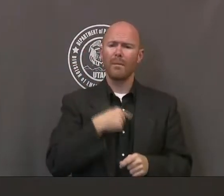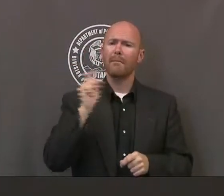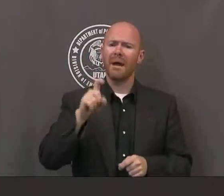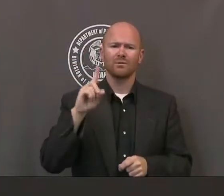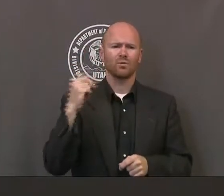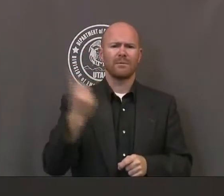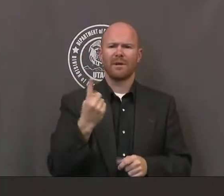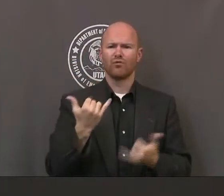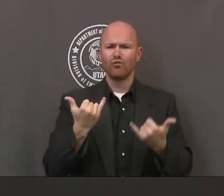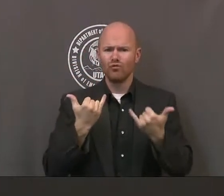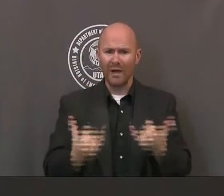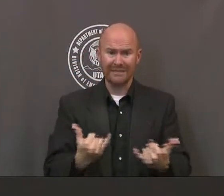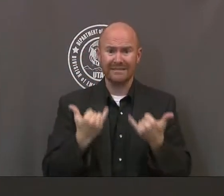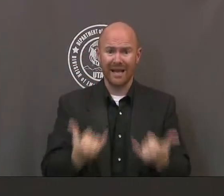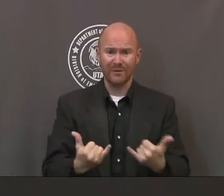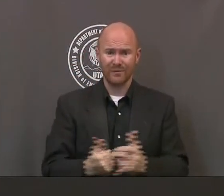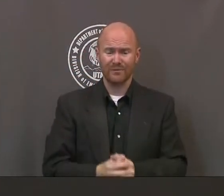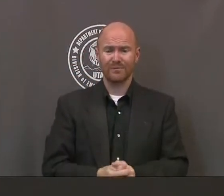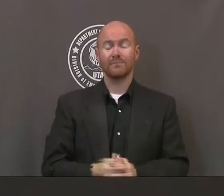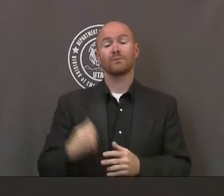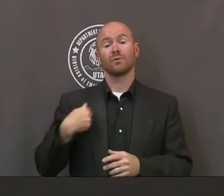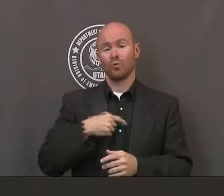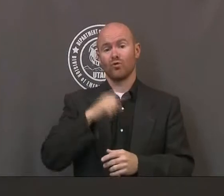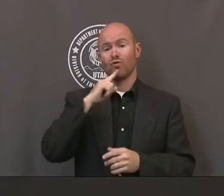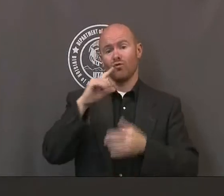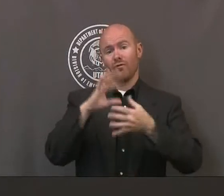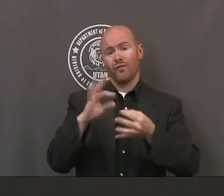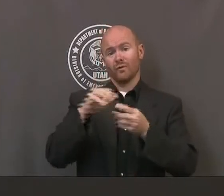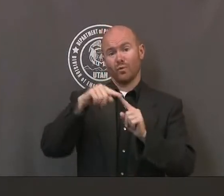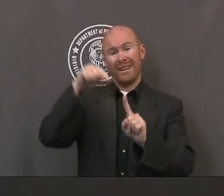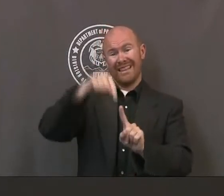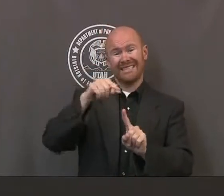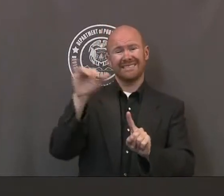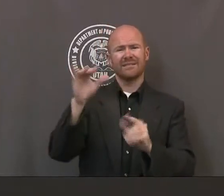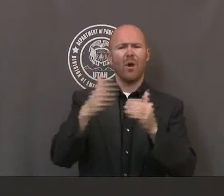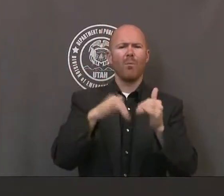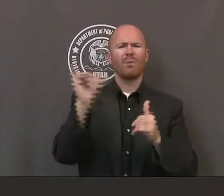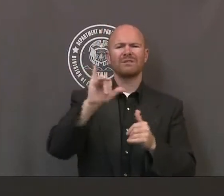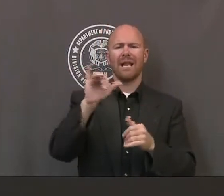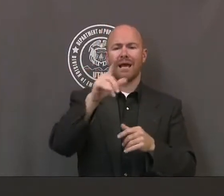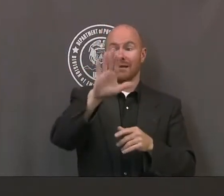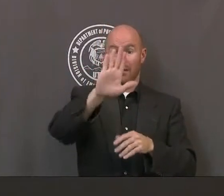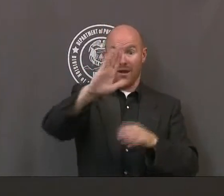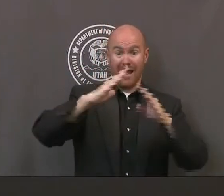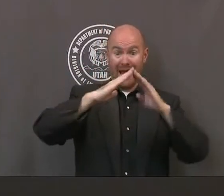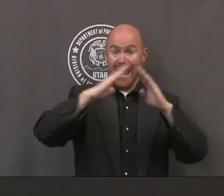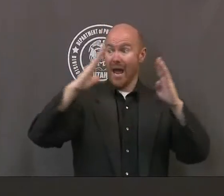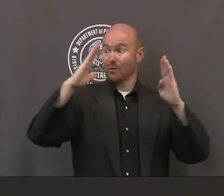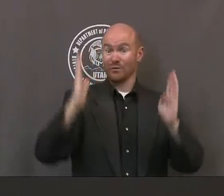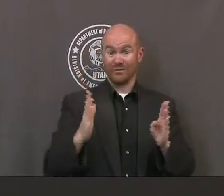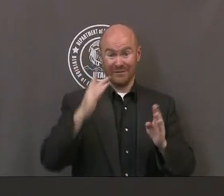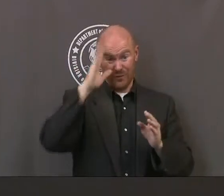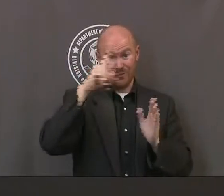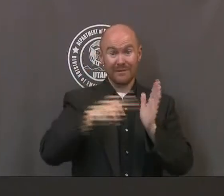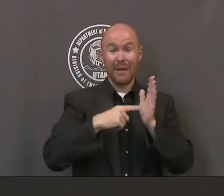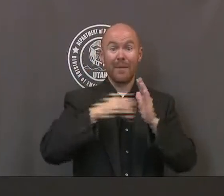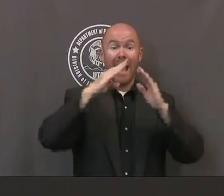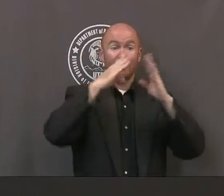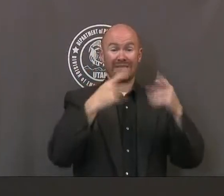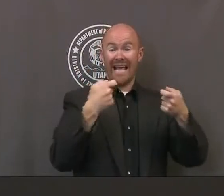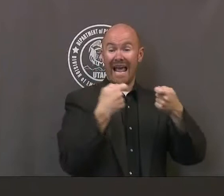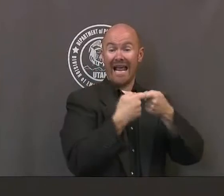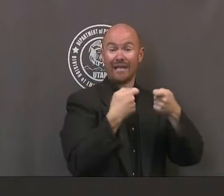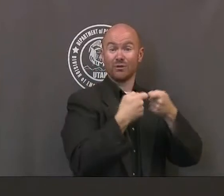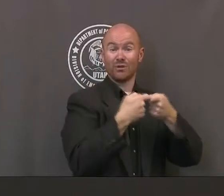So we're referring to this as a circuit breaker. There's a surge. We need the circuit to be